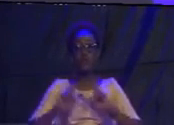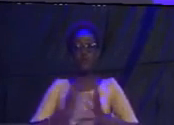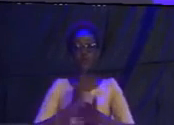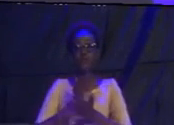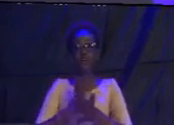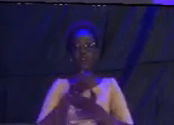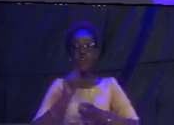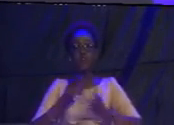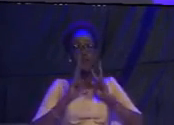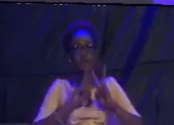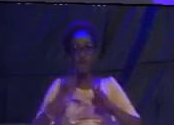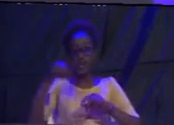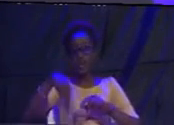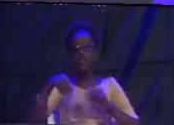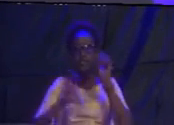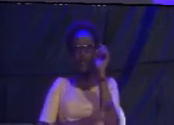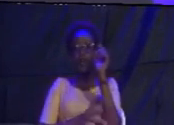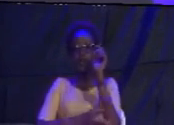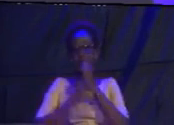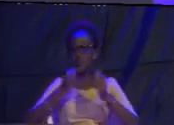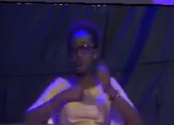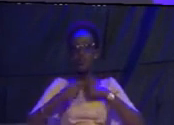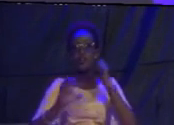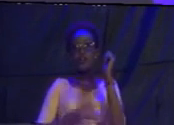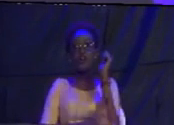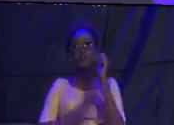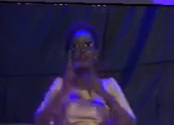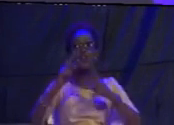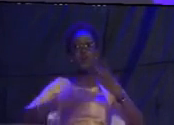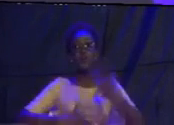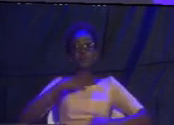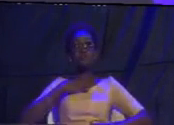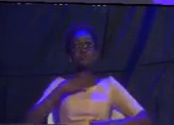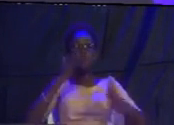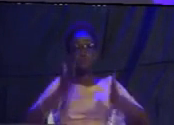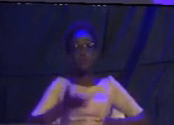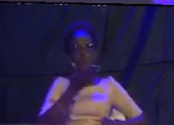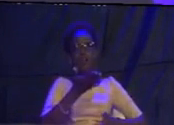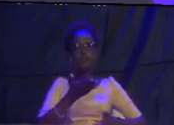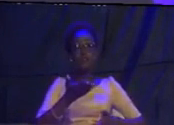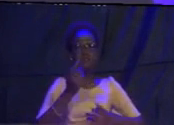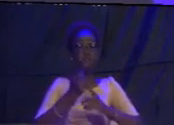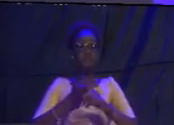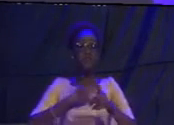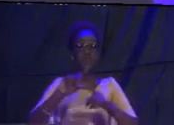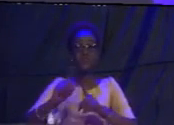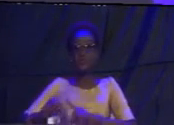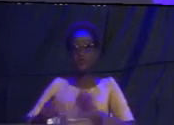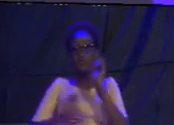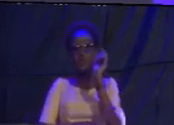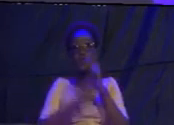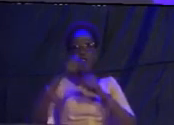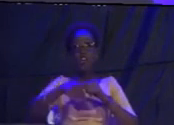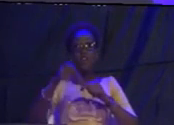murebye muri iki gihugu turimo. Abashyitsi bacu bavuye kure aha mwicaye muri stade murimo iyi ni